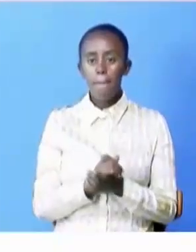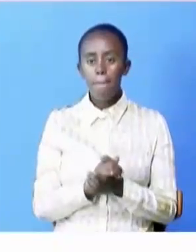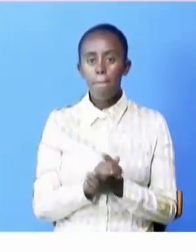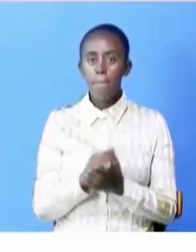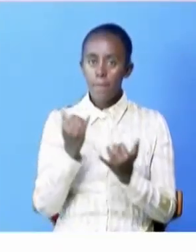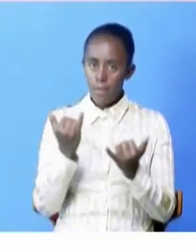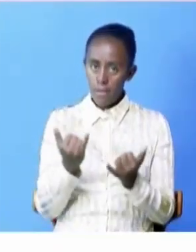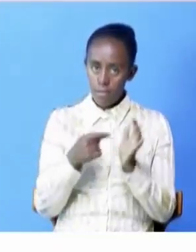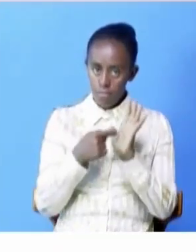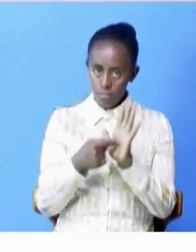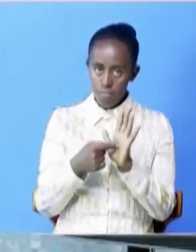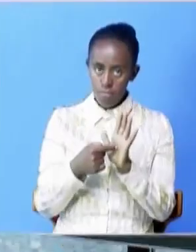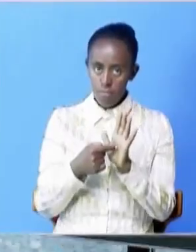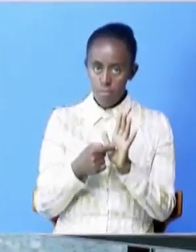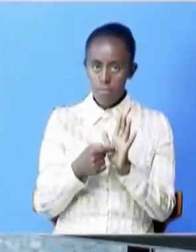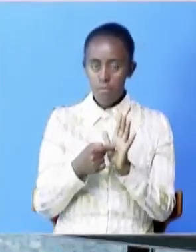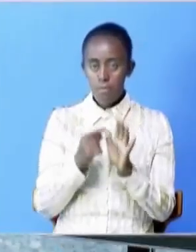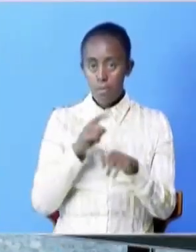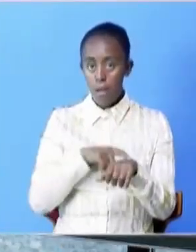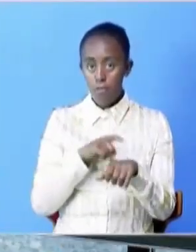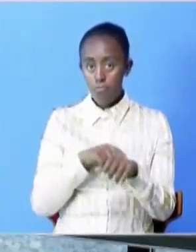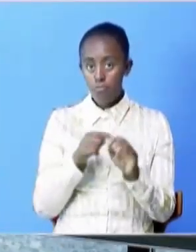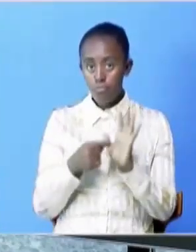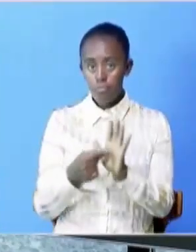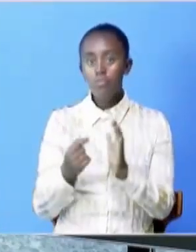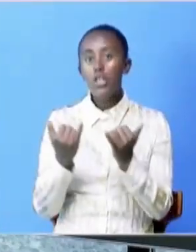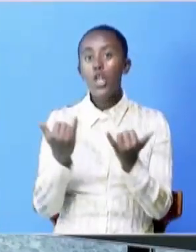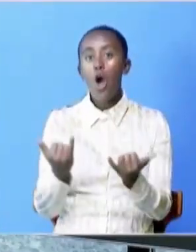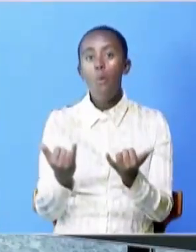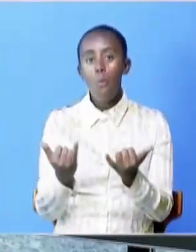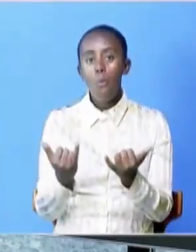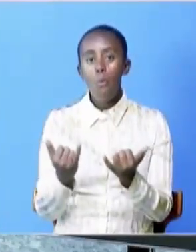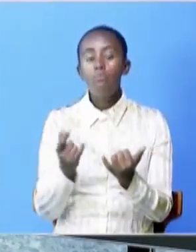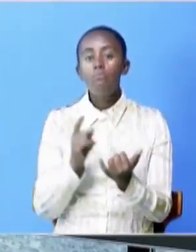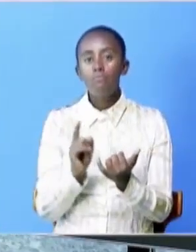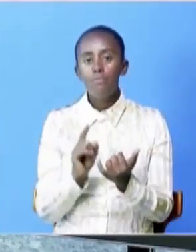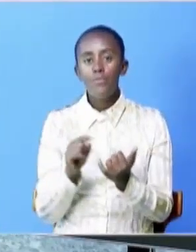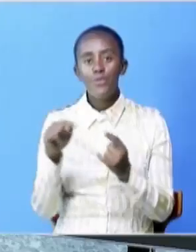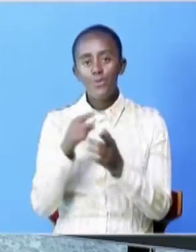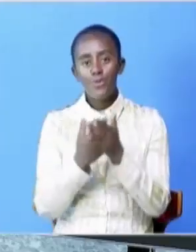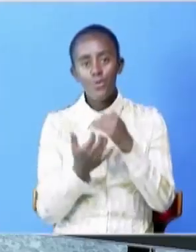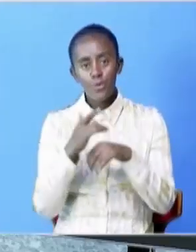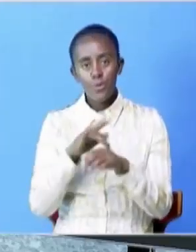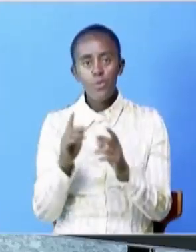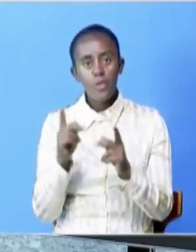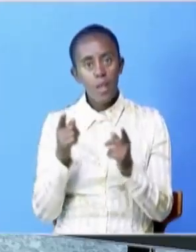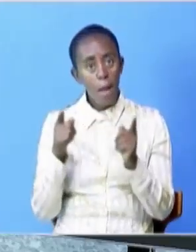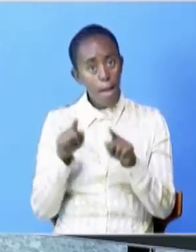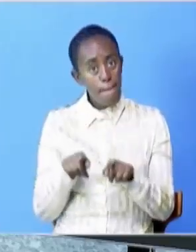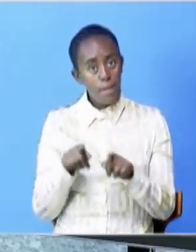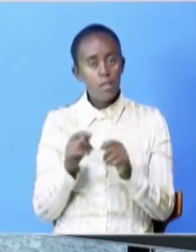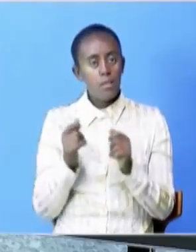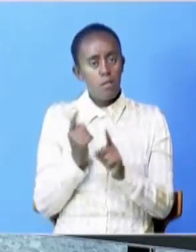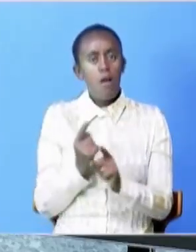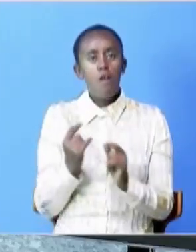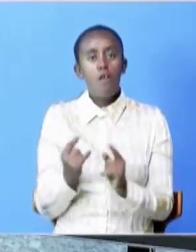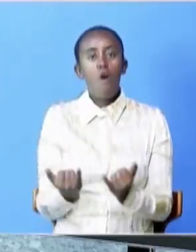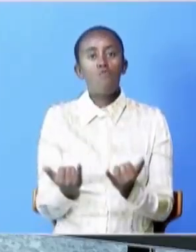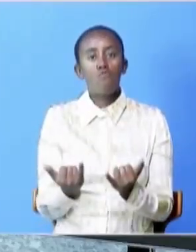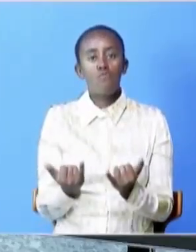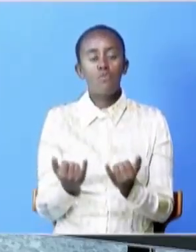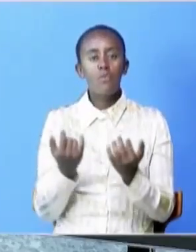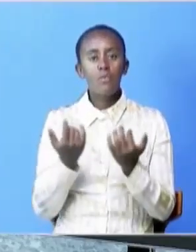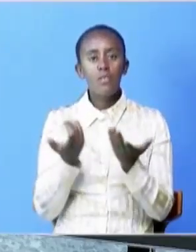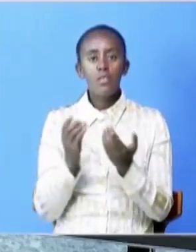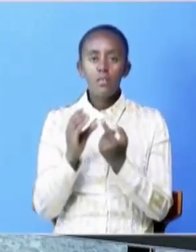we use the common time expression now to talk about that's happening right now. The action,